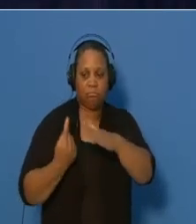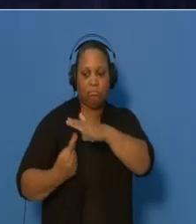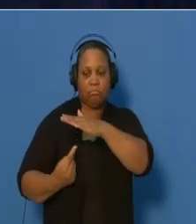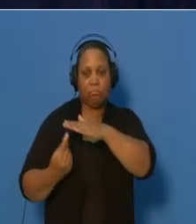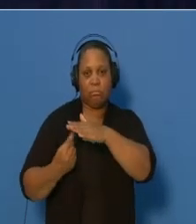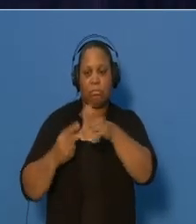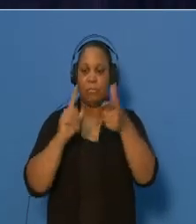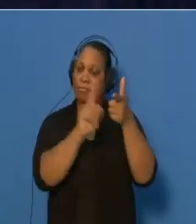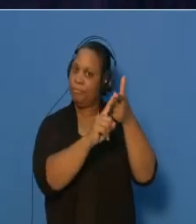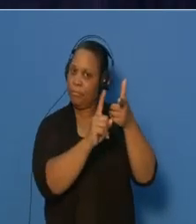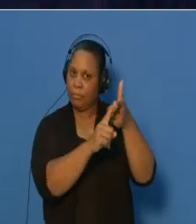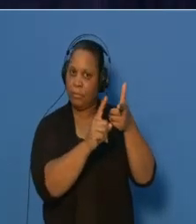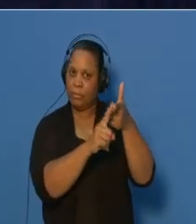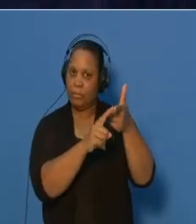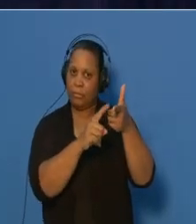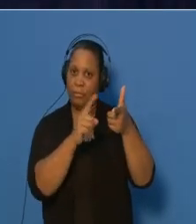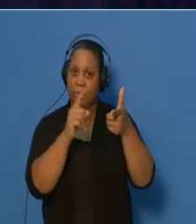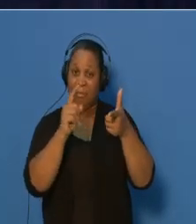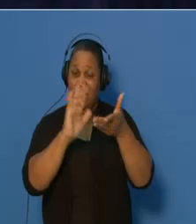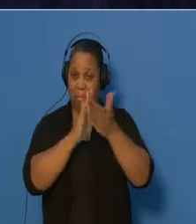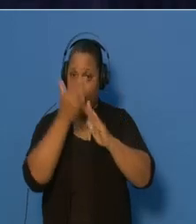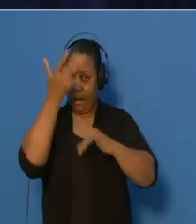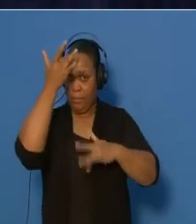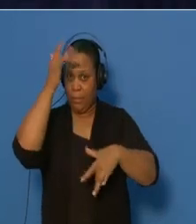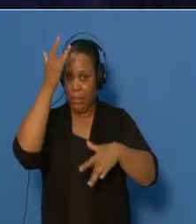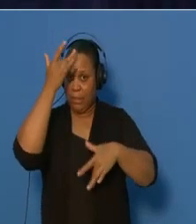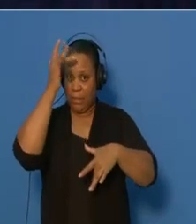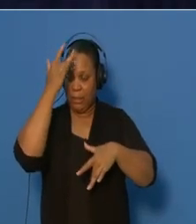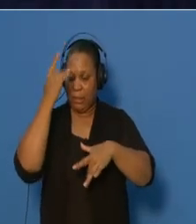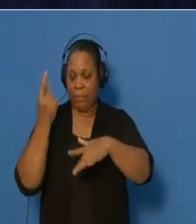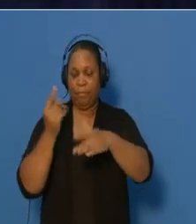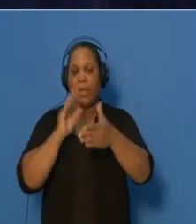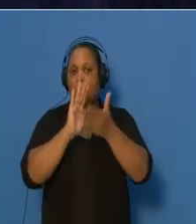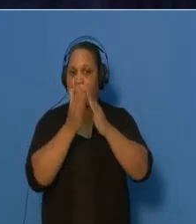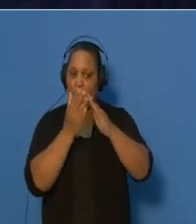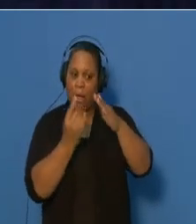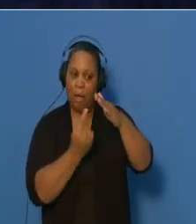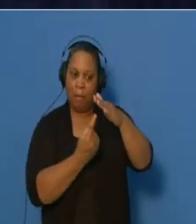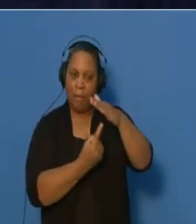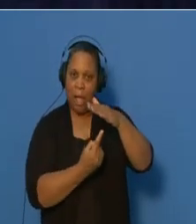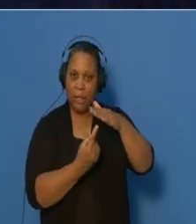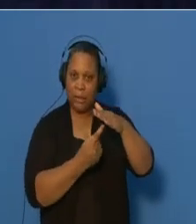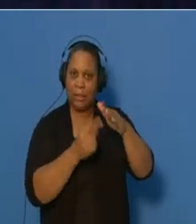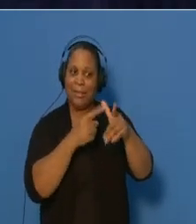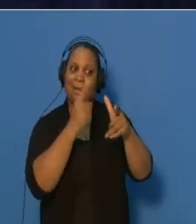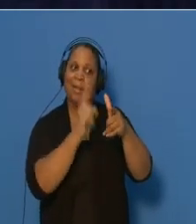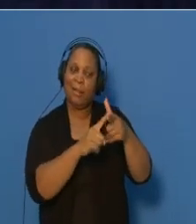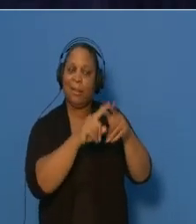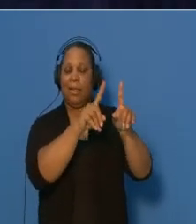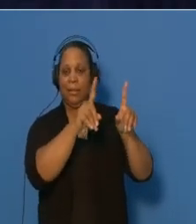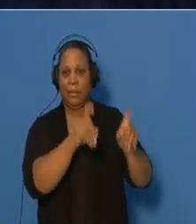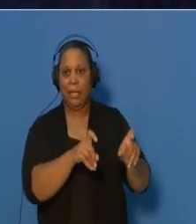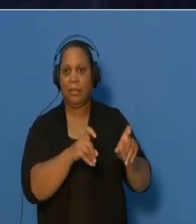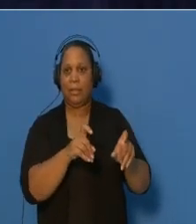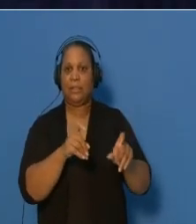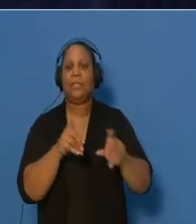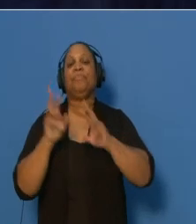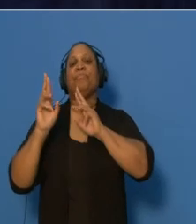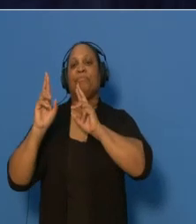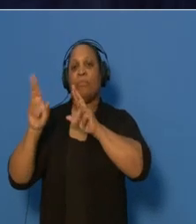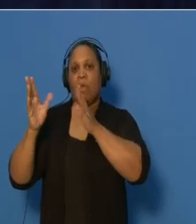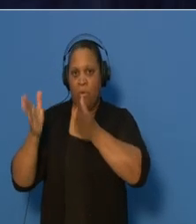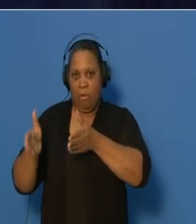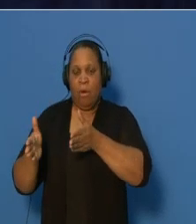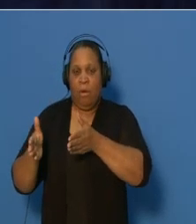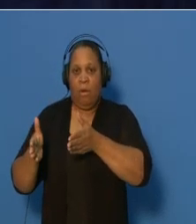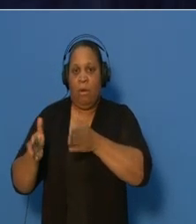in the second instance, if they become symptomatic, then they will be isolated and a test will take place. Okay, thank you.